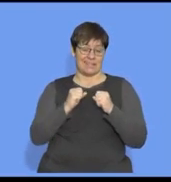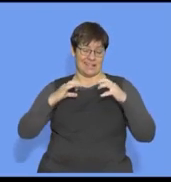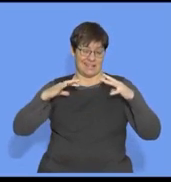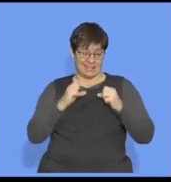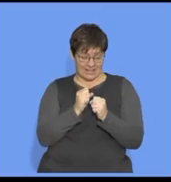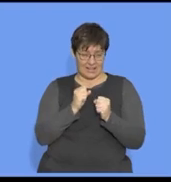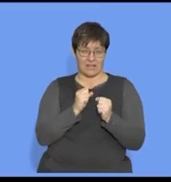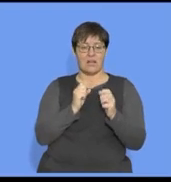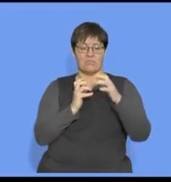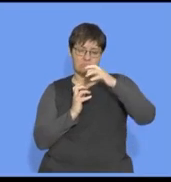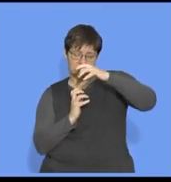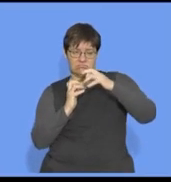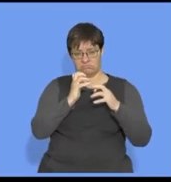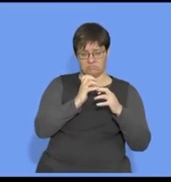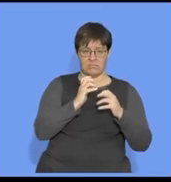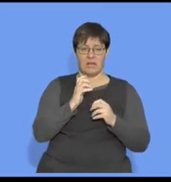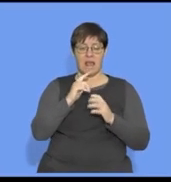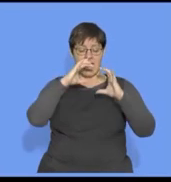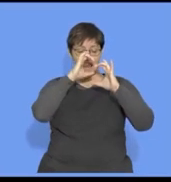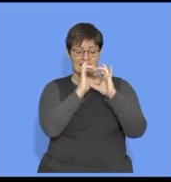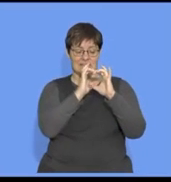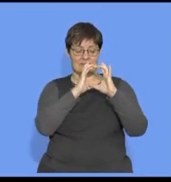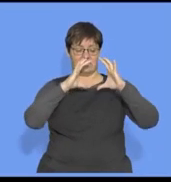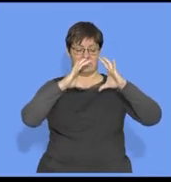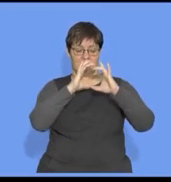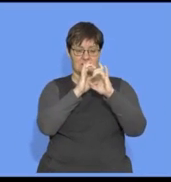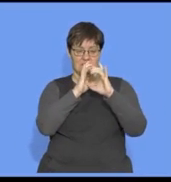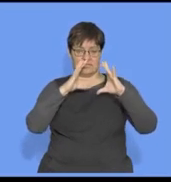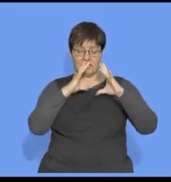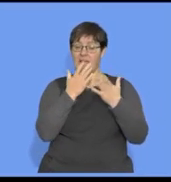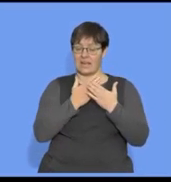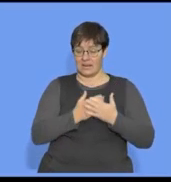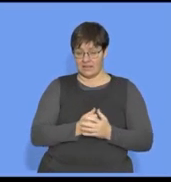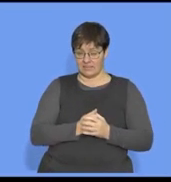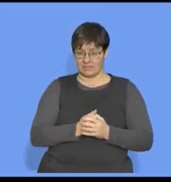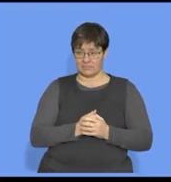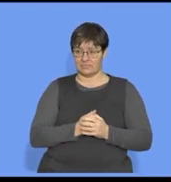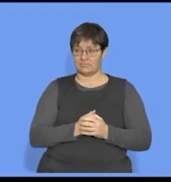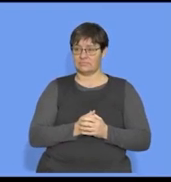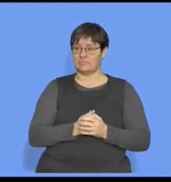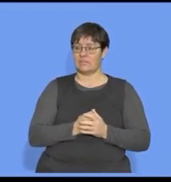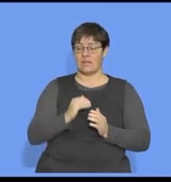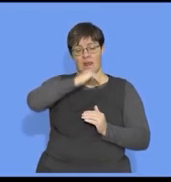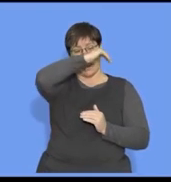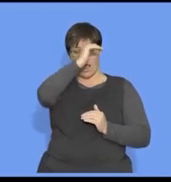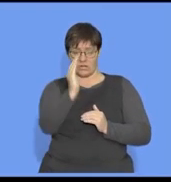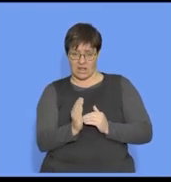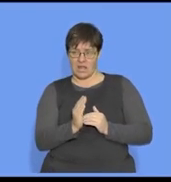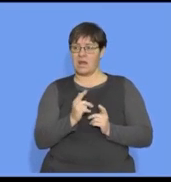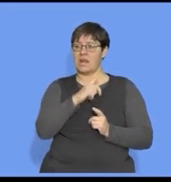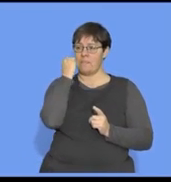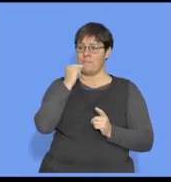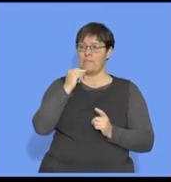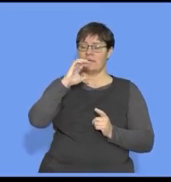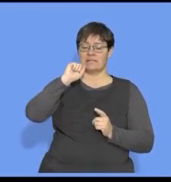that can change the shape of the lens. We move now to this layer, which is called the